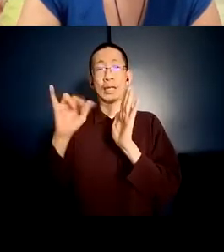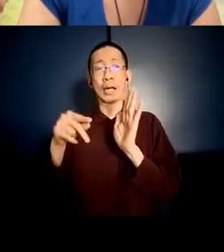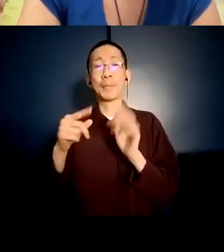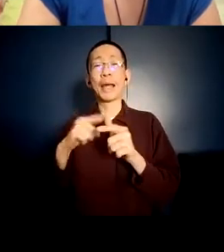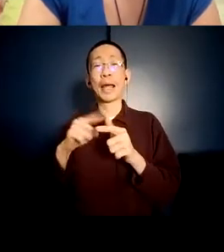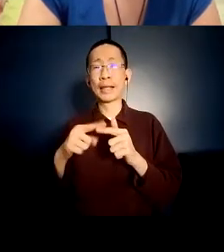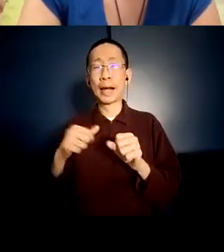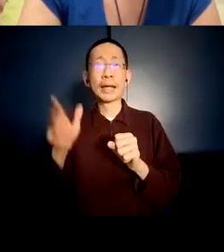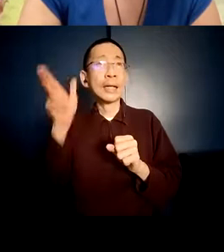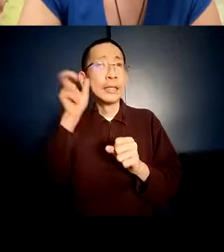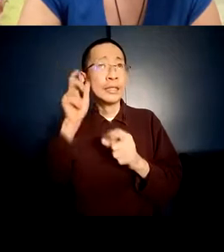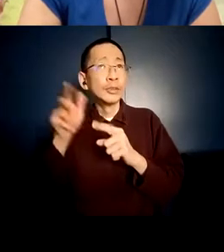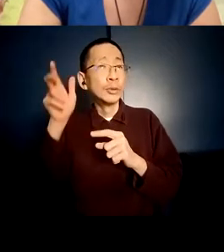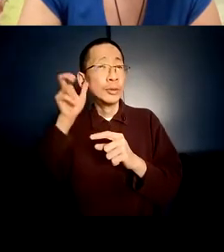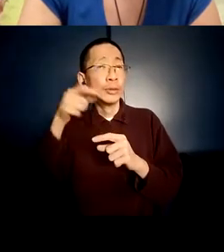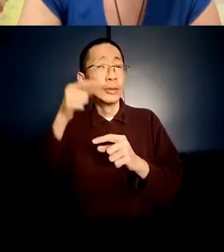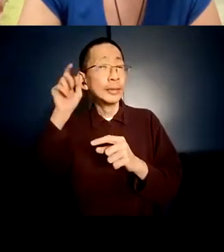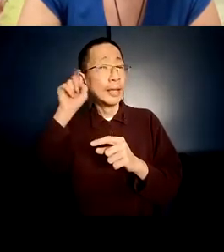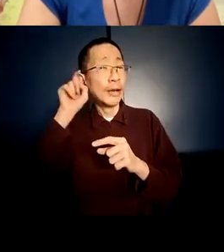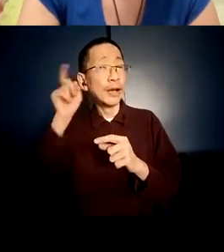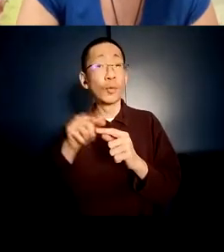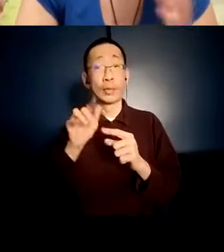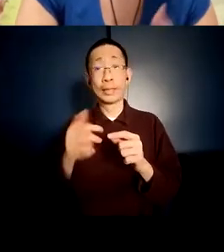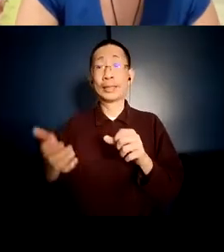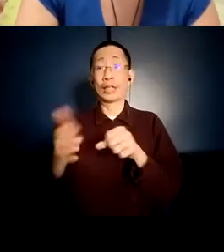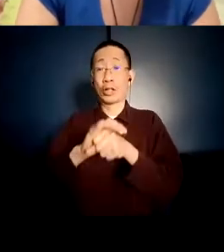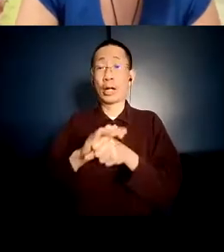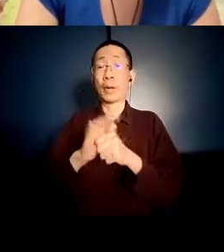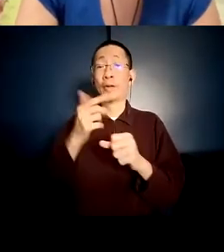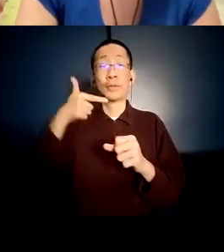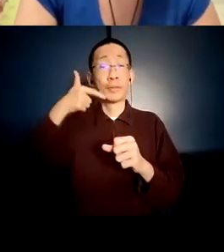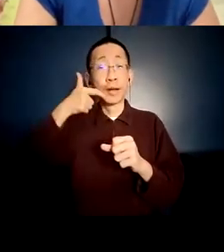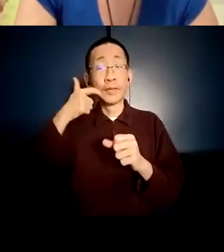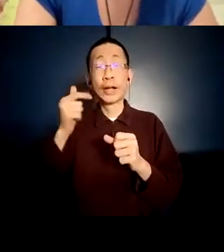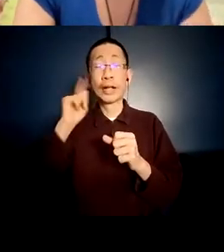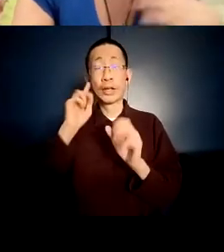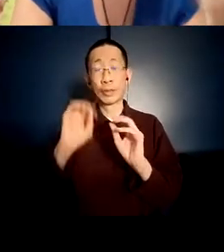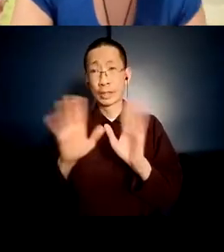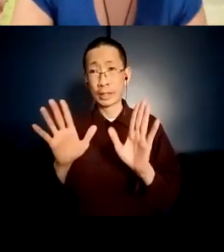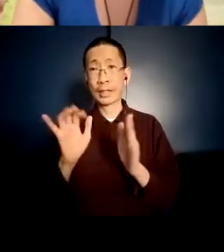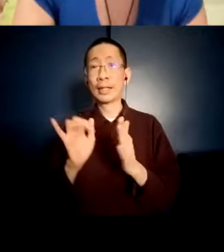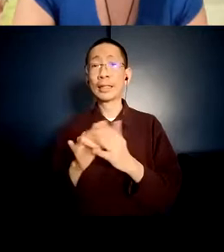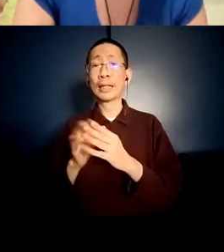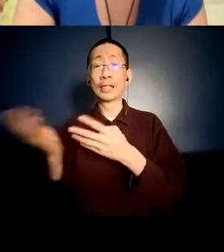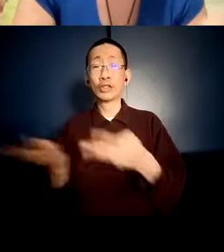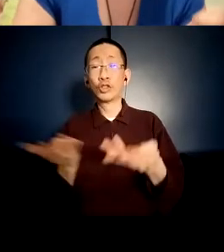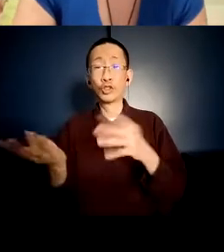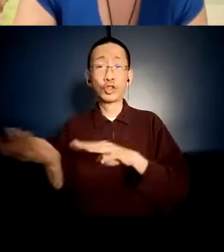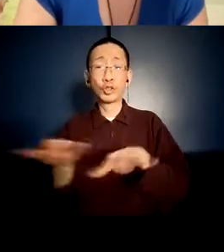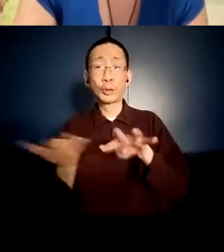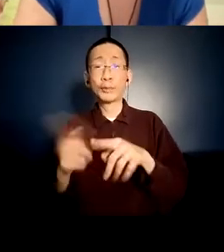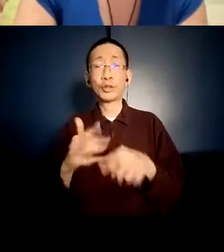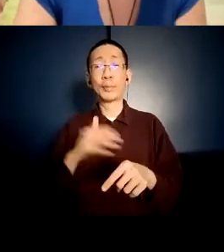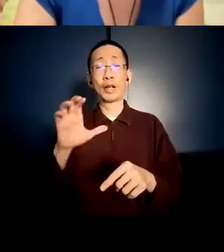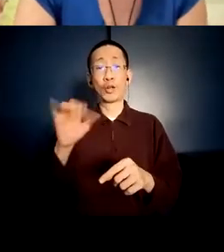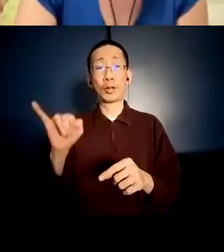aid with this on top of the microphone and be able to hear it right into my microphone, which streams to my cochlear implants, which is really